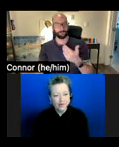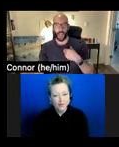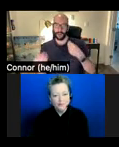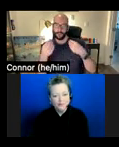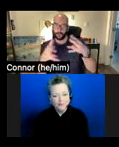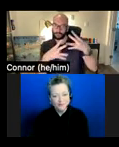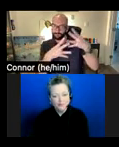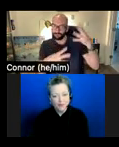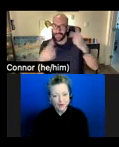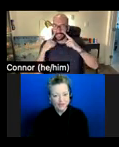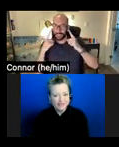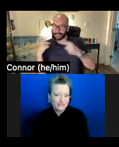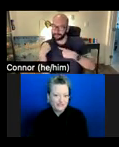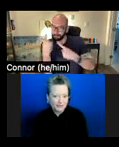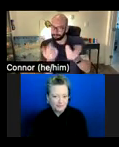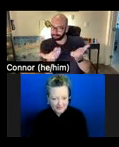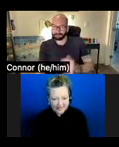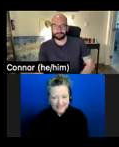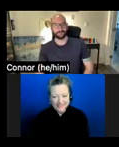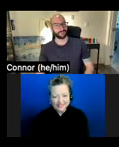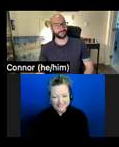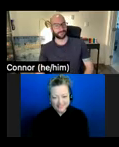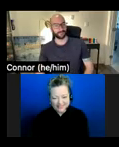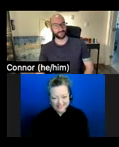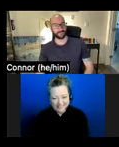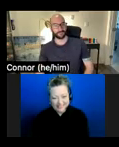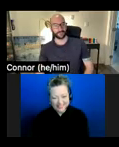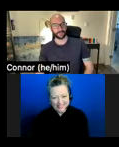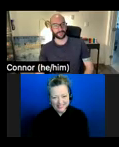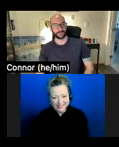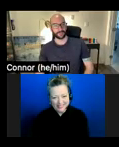Here we go. Oh, and there's actually a few. So that's great.